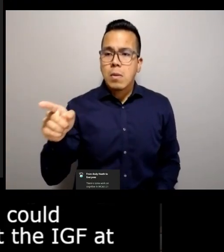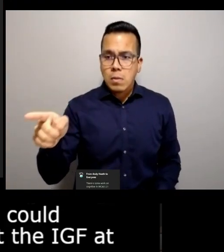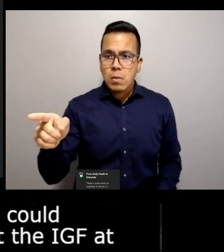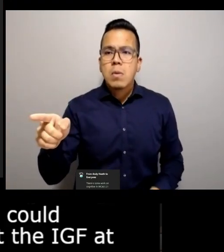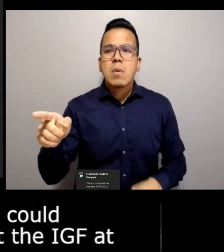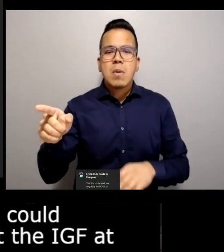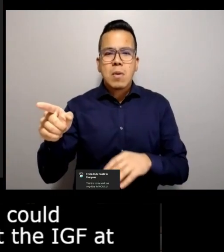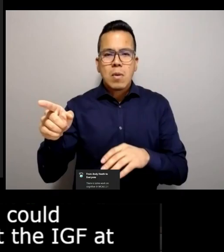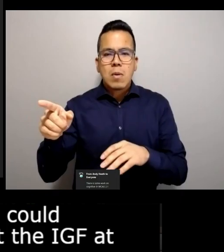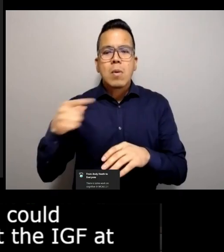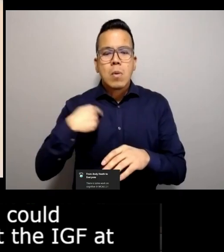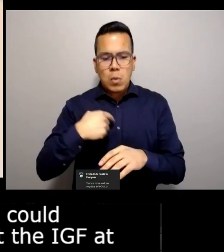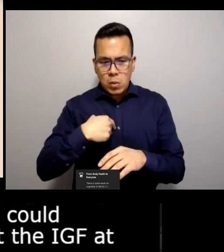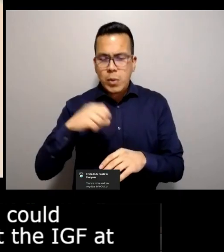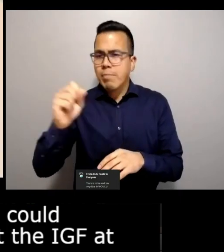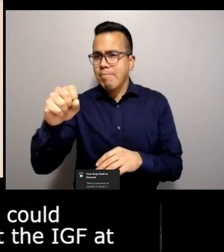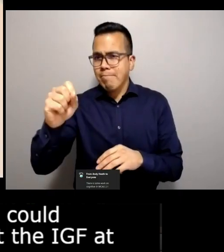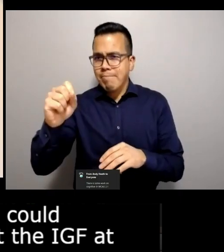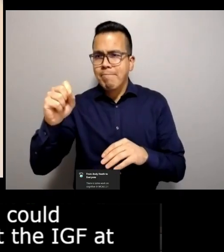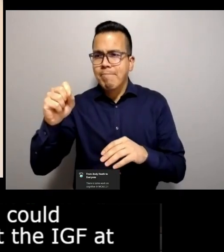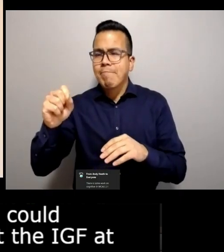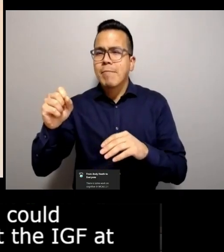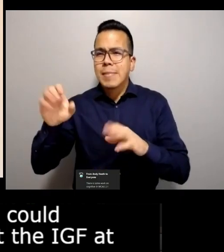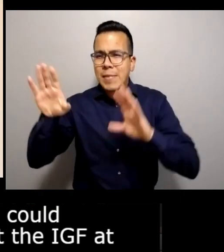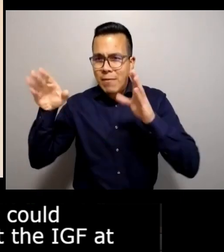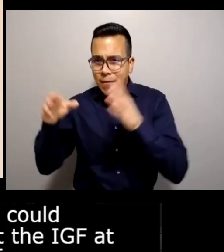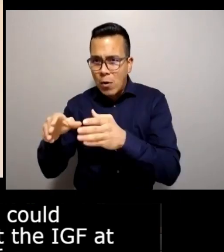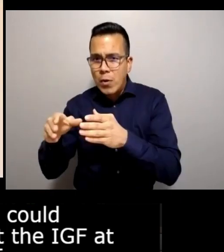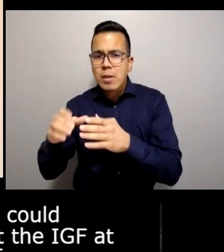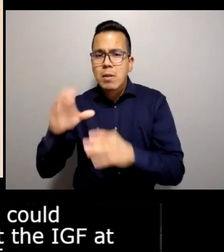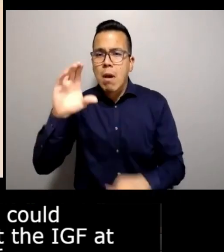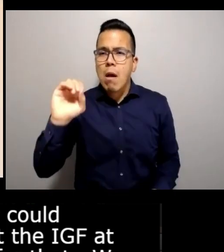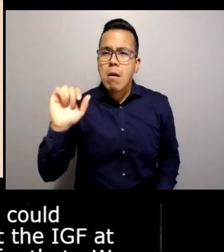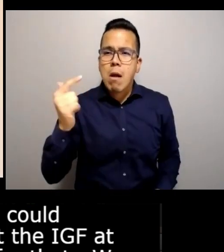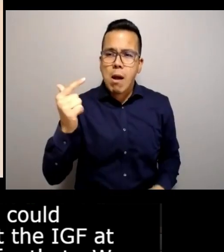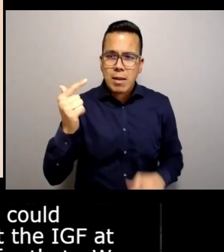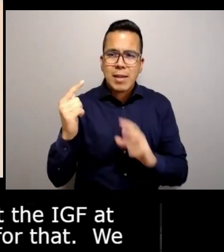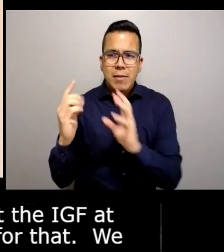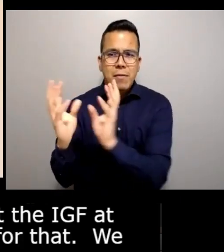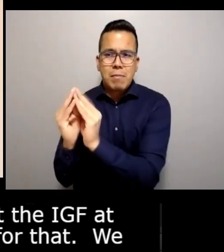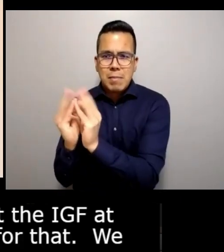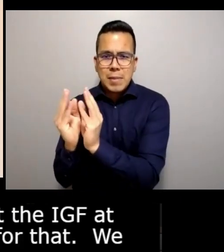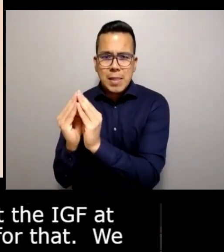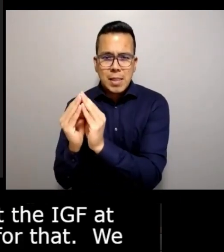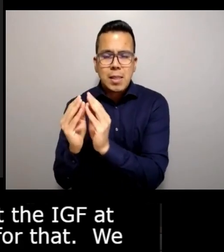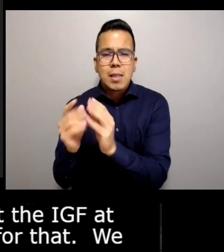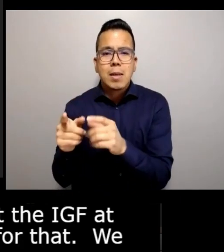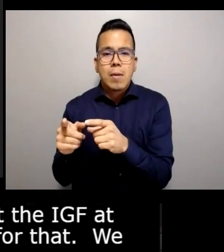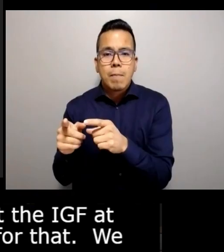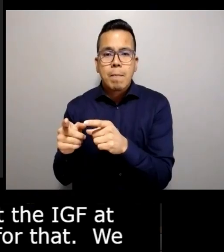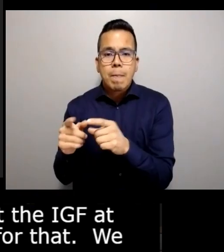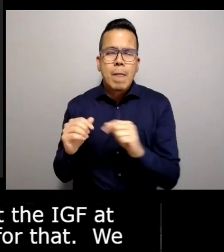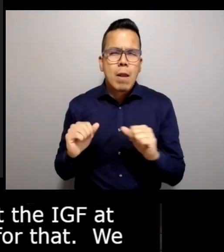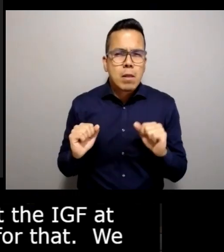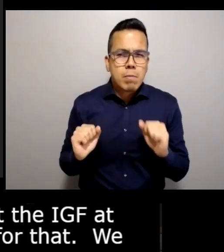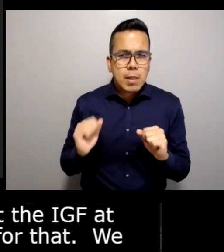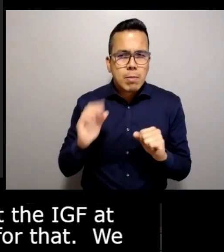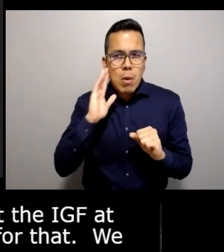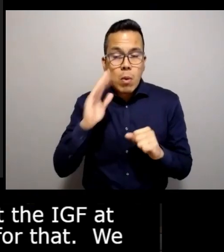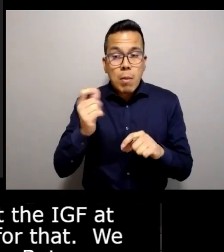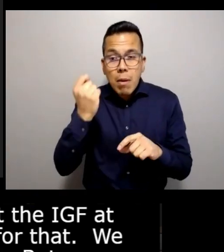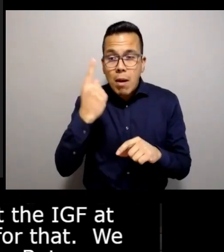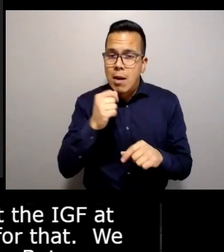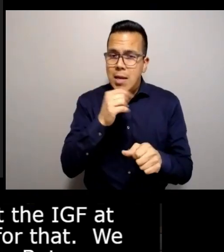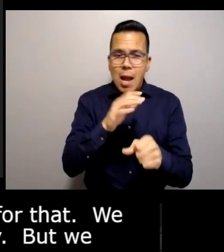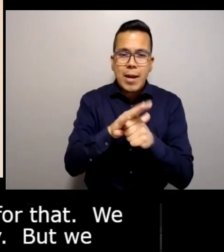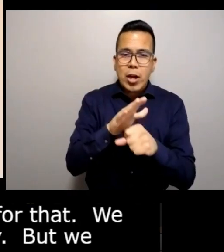we try to organize a cognitive session, and we still may, but we haven't got enough speakers yet